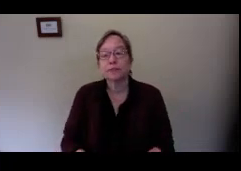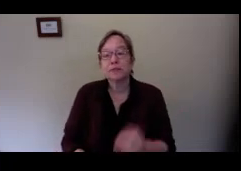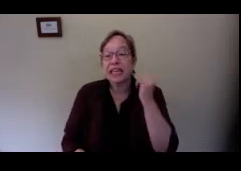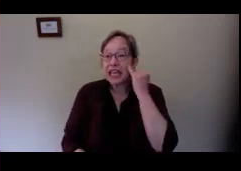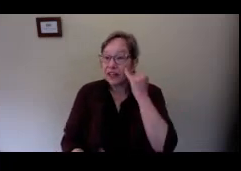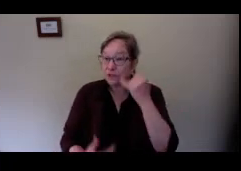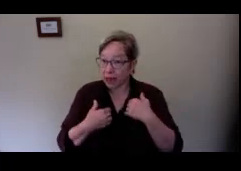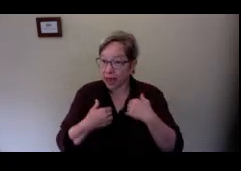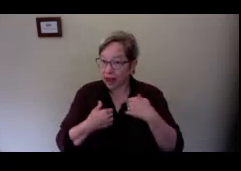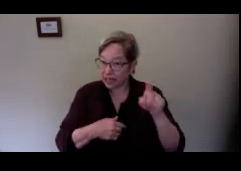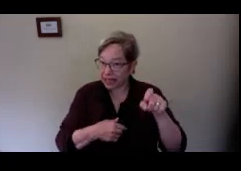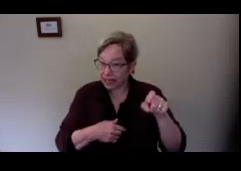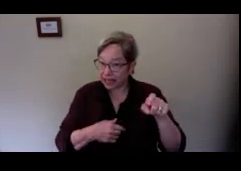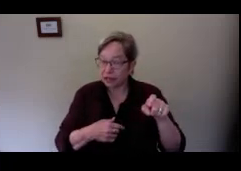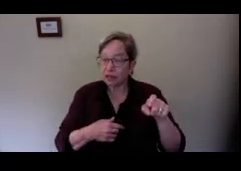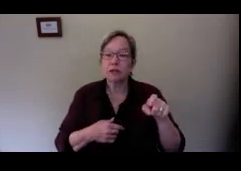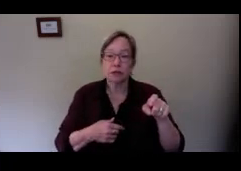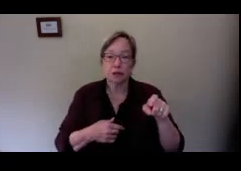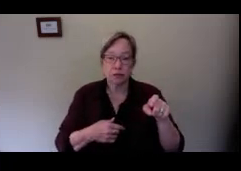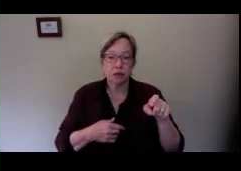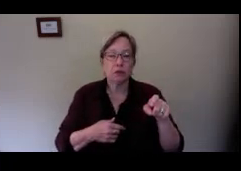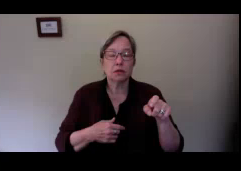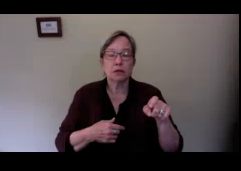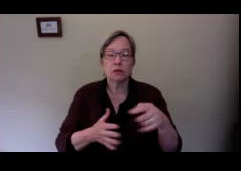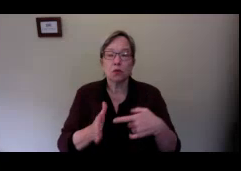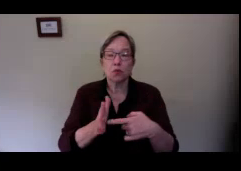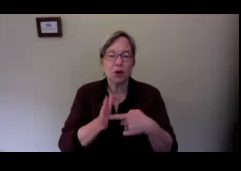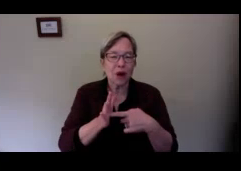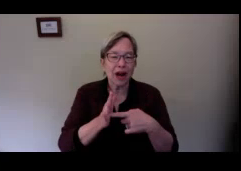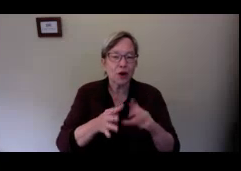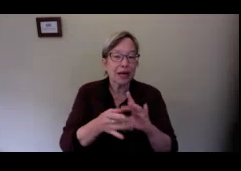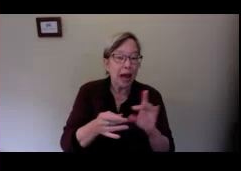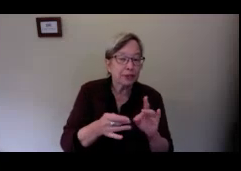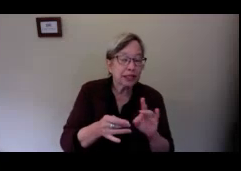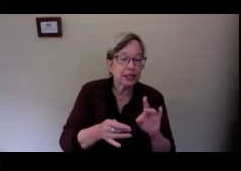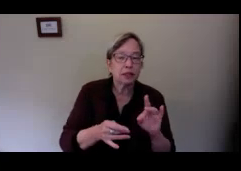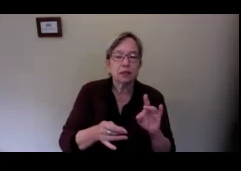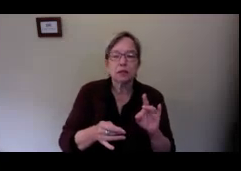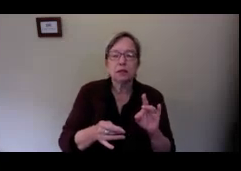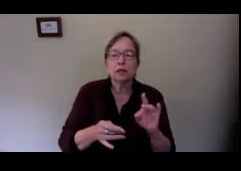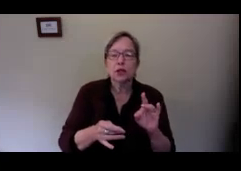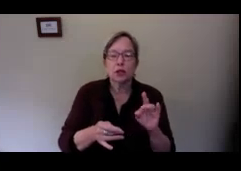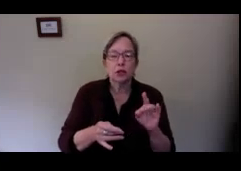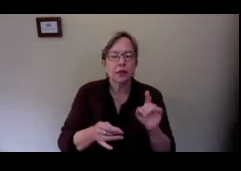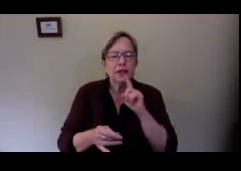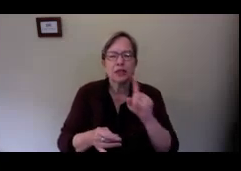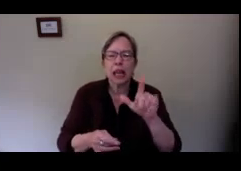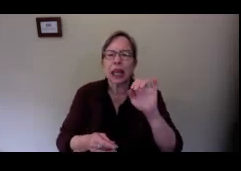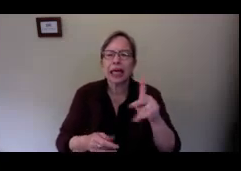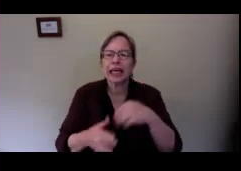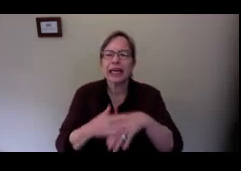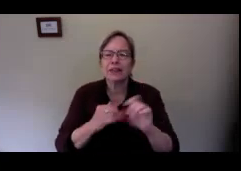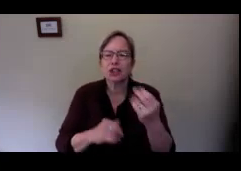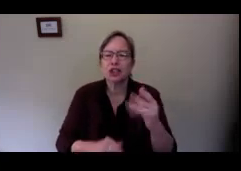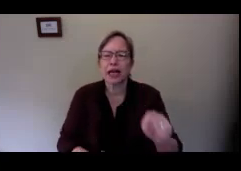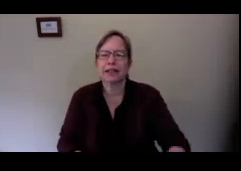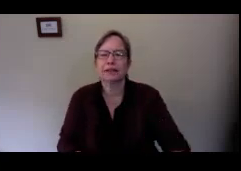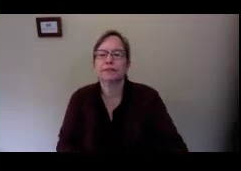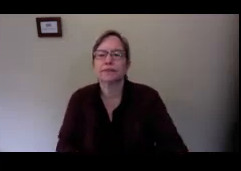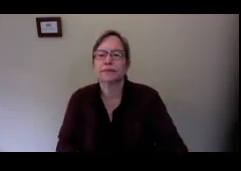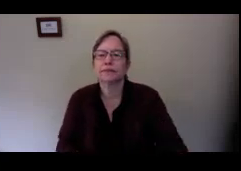any needs that require captioning, there's a link in the chat. If you have any